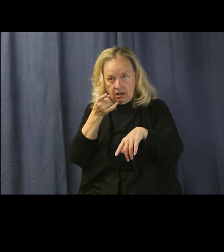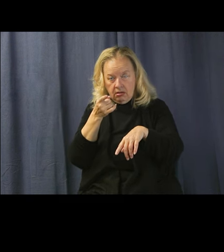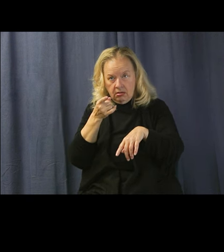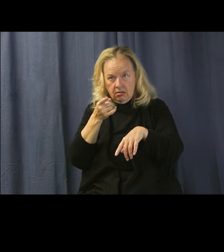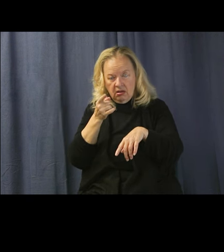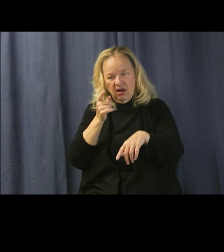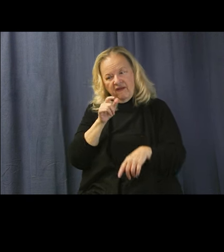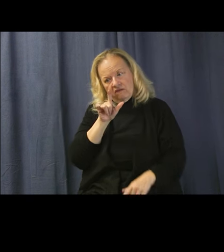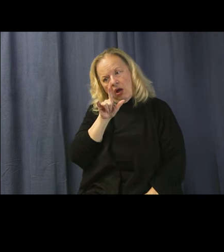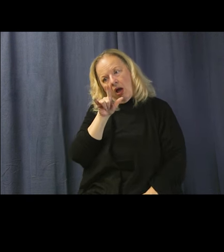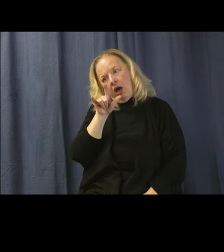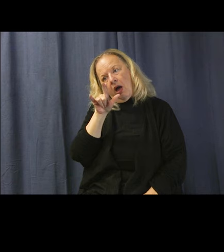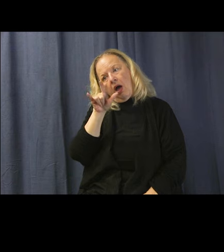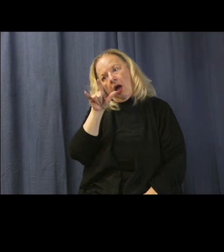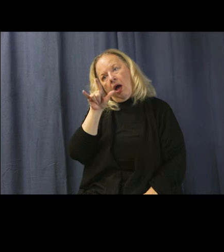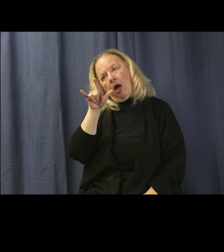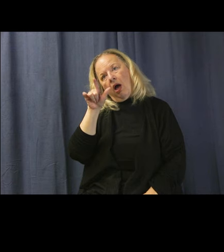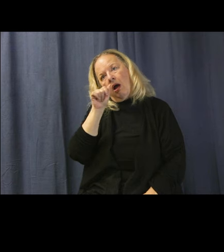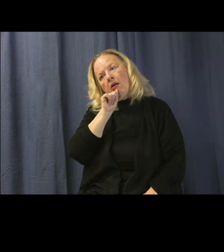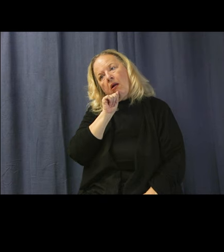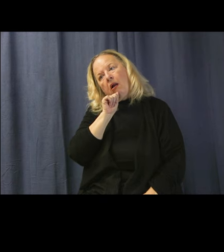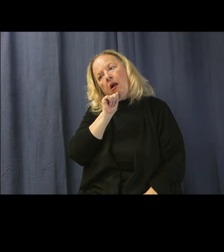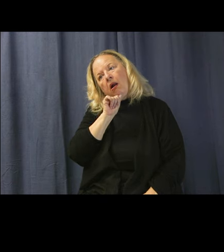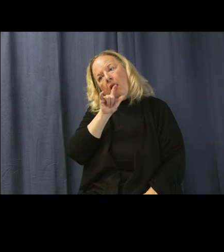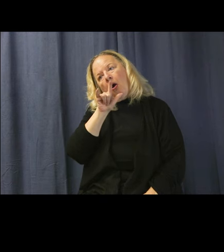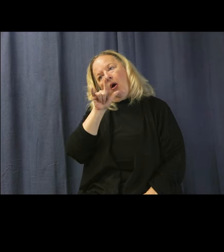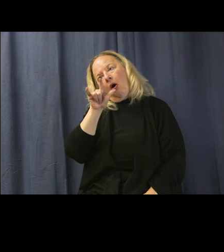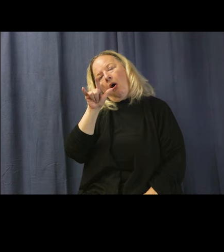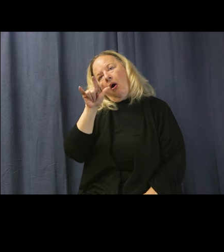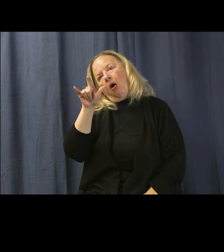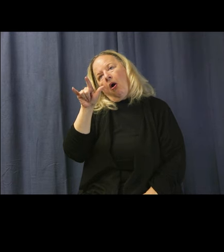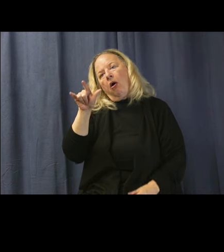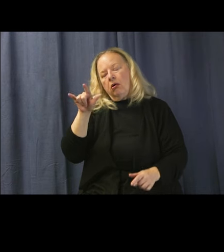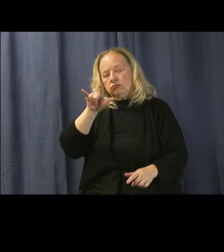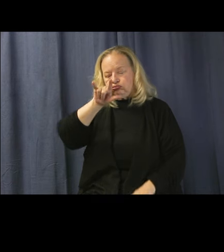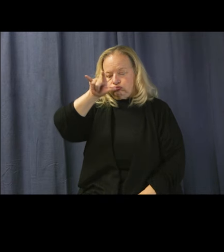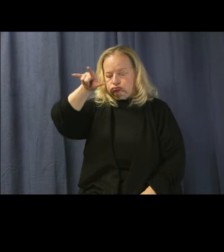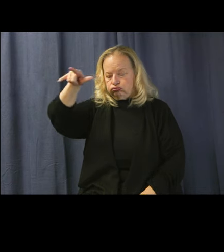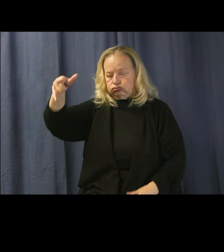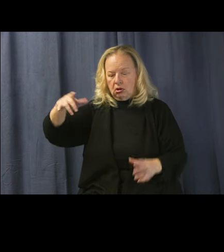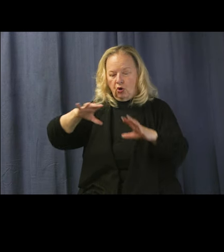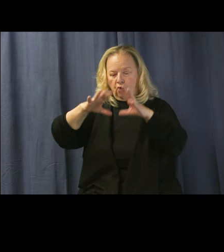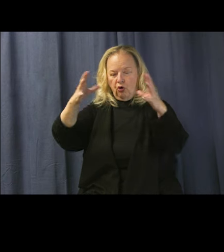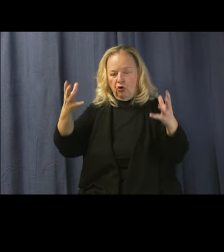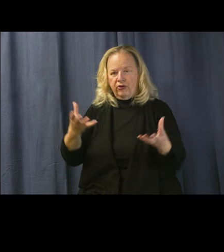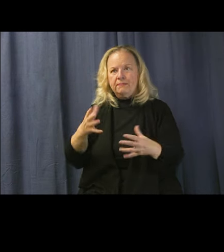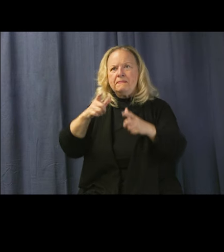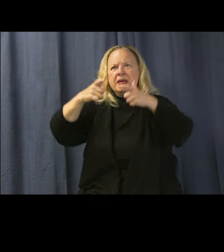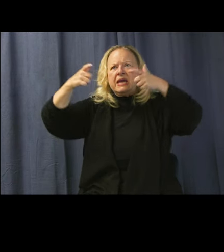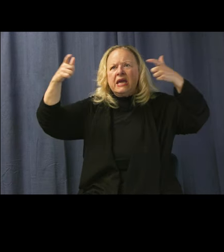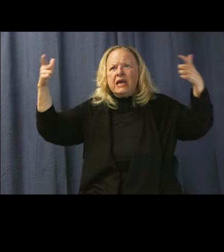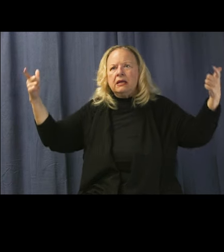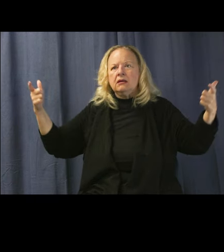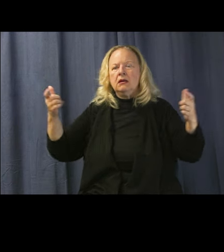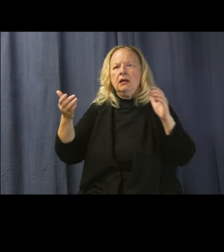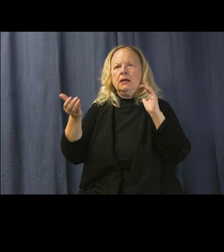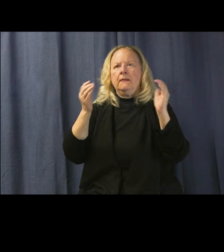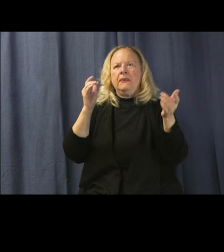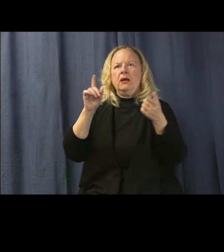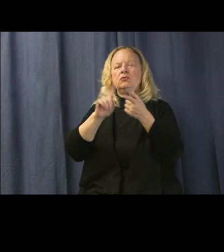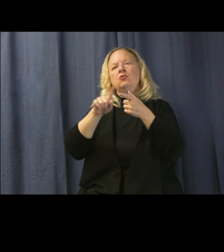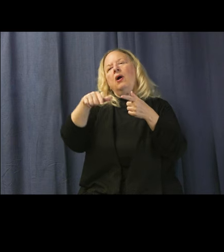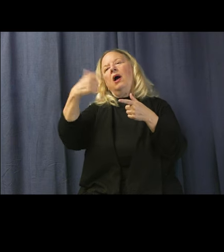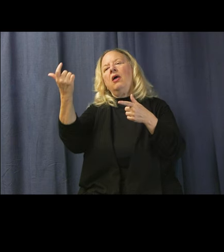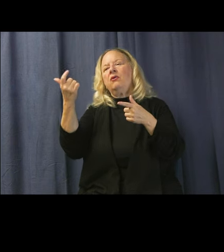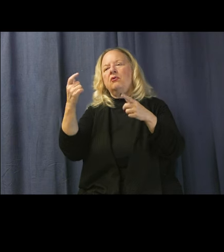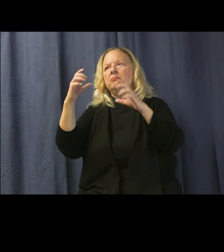know it's a long trip? Going around the world takes forever. The Earth is really big, especially if you compare Earth to